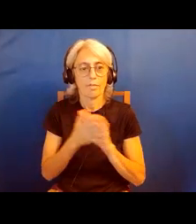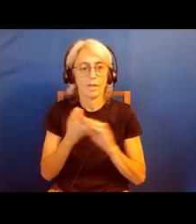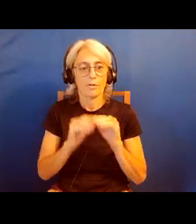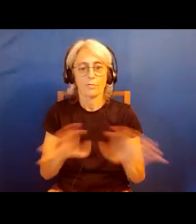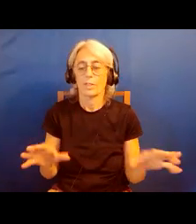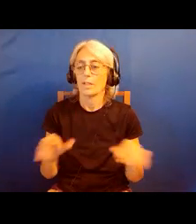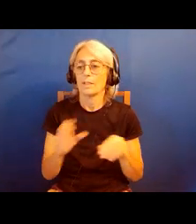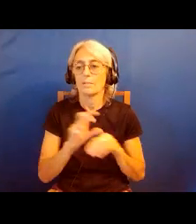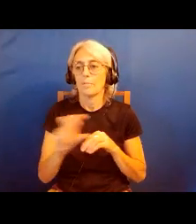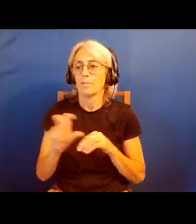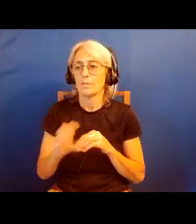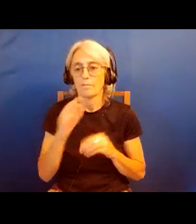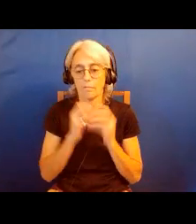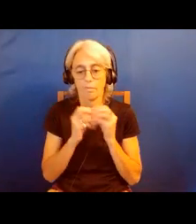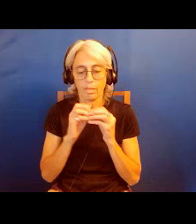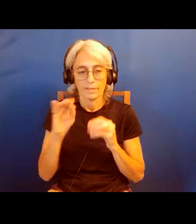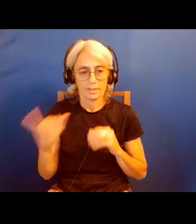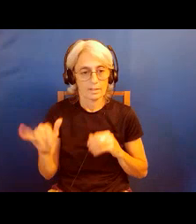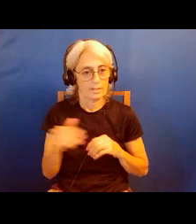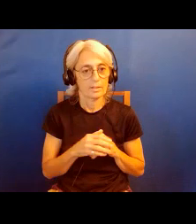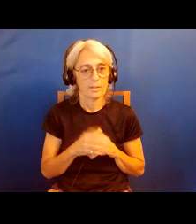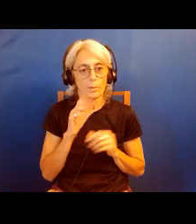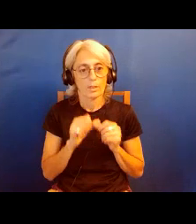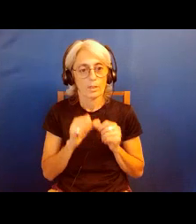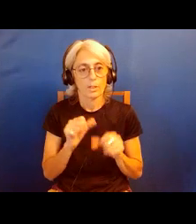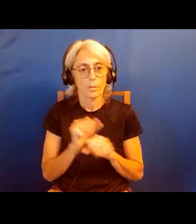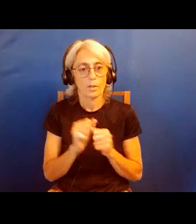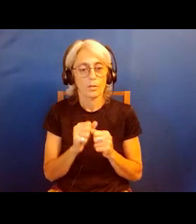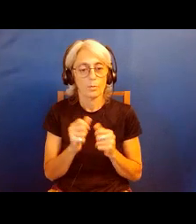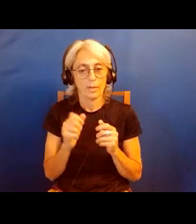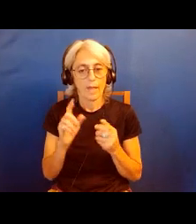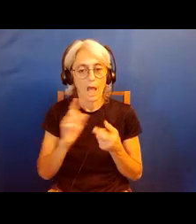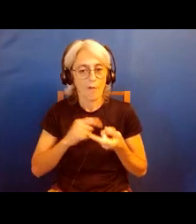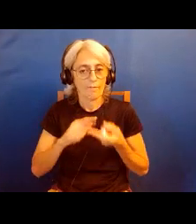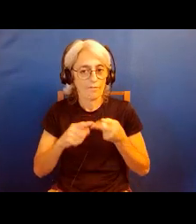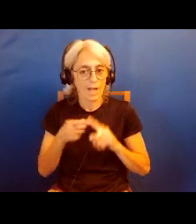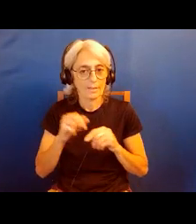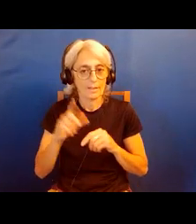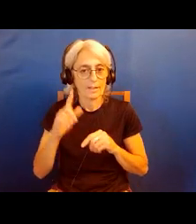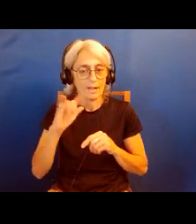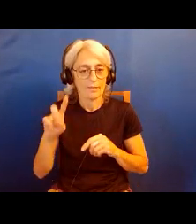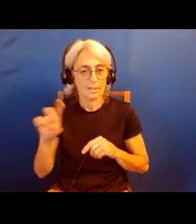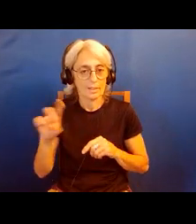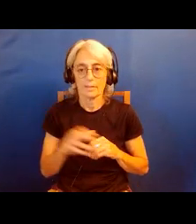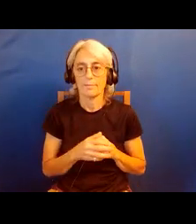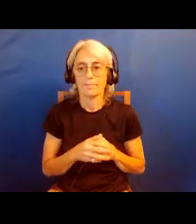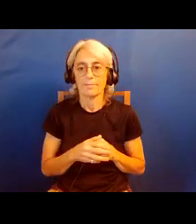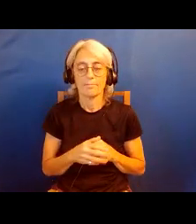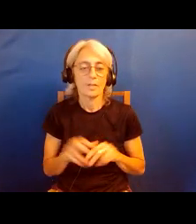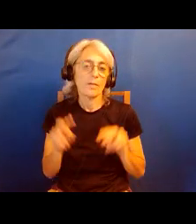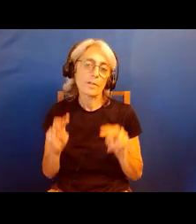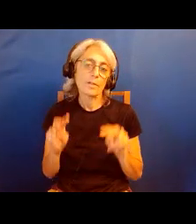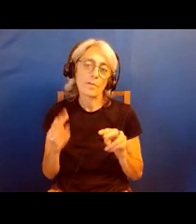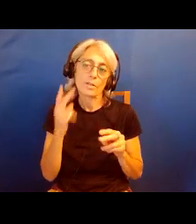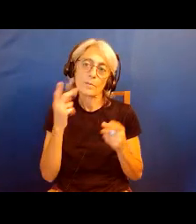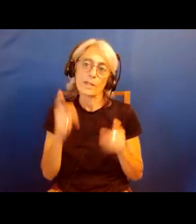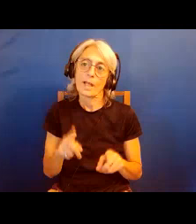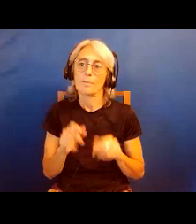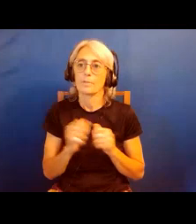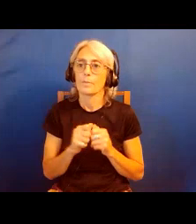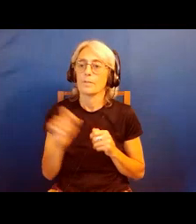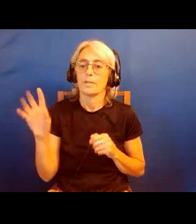for this new federal fiscal year. And we're continuing to work with, especially with our friends in the California Division. But we are looking forward to seeing what happens with the